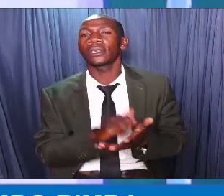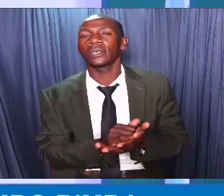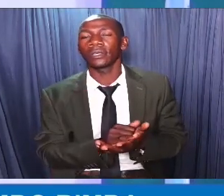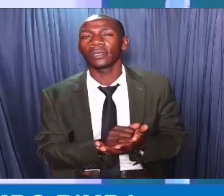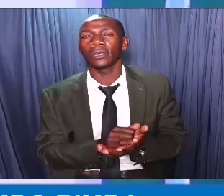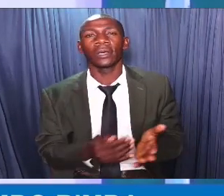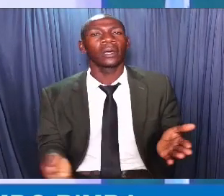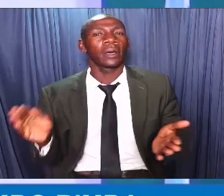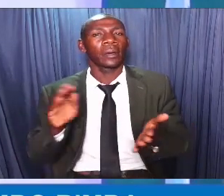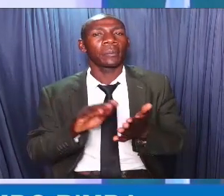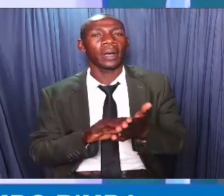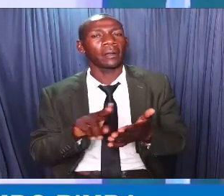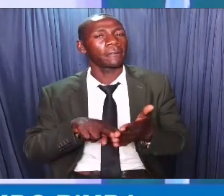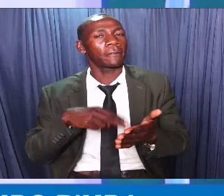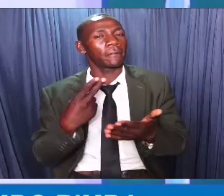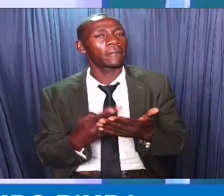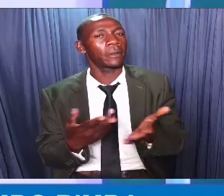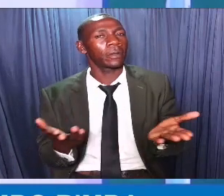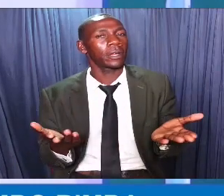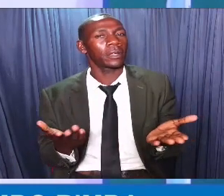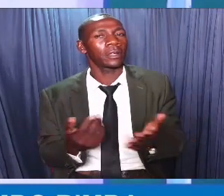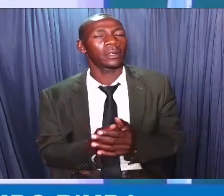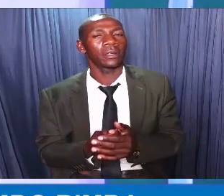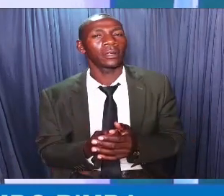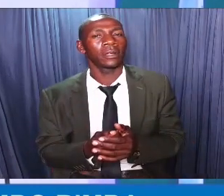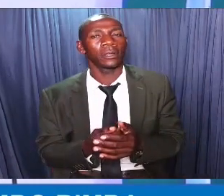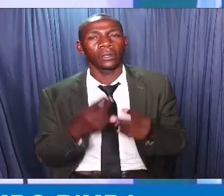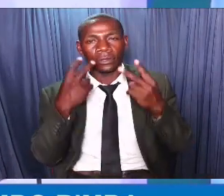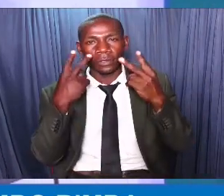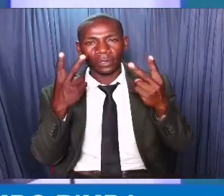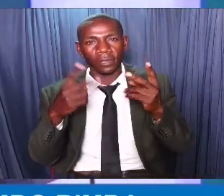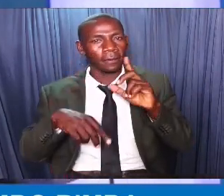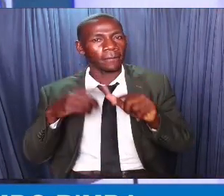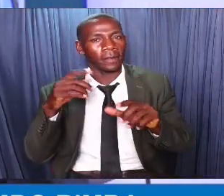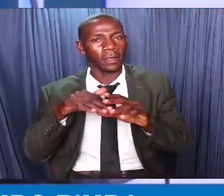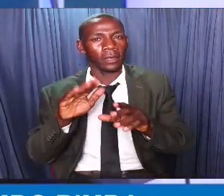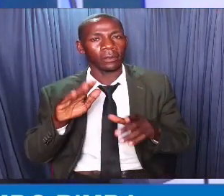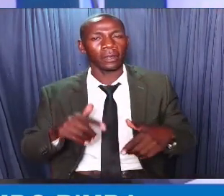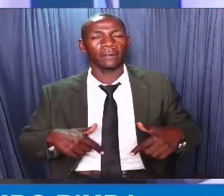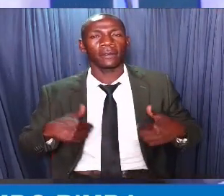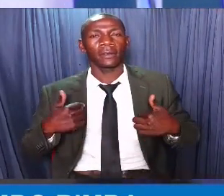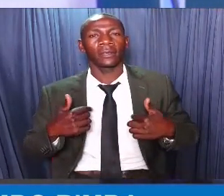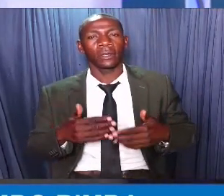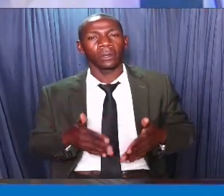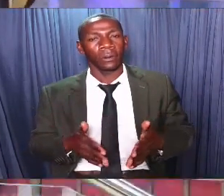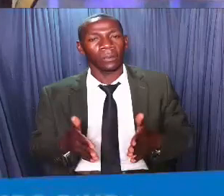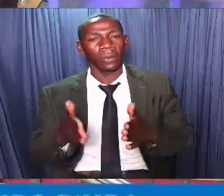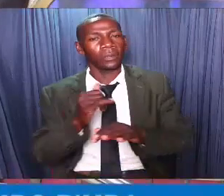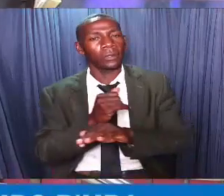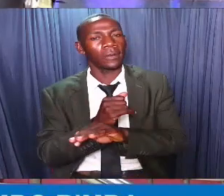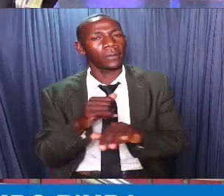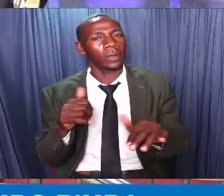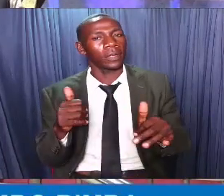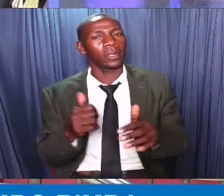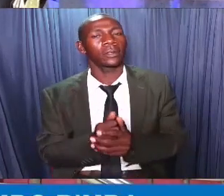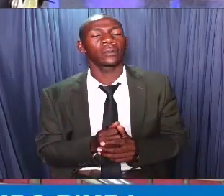says. Rudi umeangukia wapi? Return, where did you fall? Ijapo utaona kufanikiwa kuko. Though you'll see prosperity on your actions. Bado njia zako ziko salama. Your ways are very